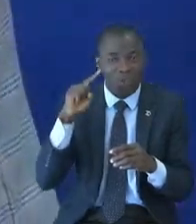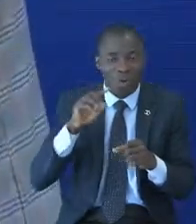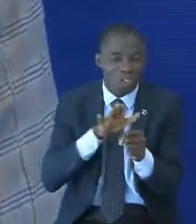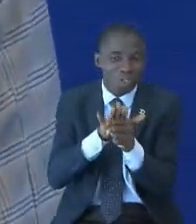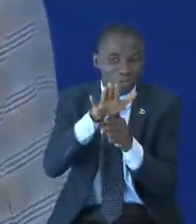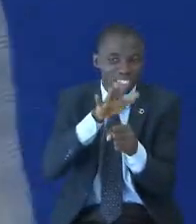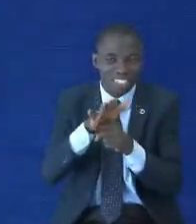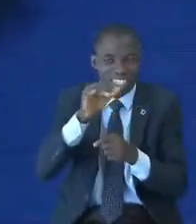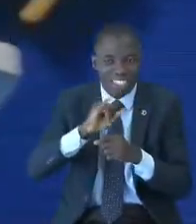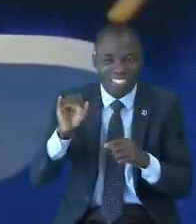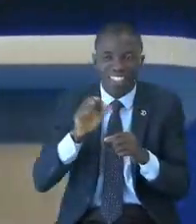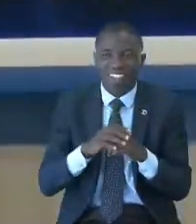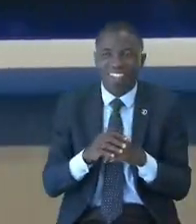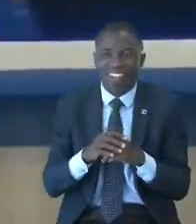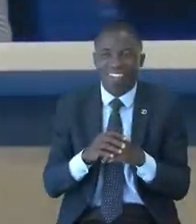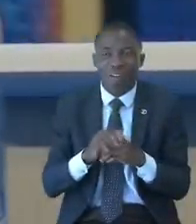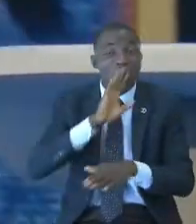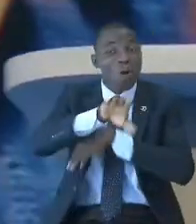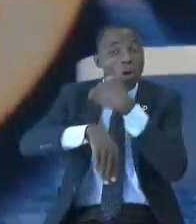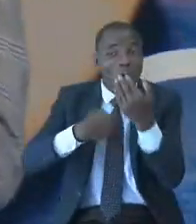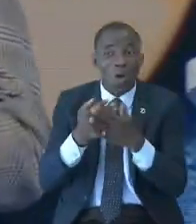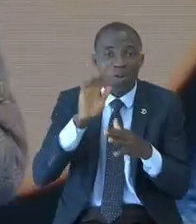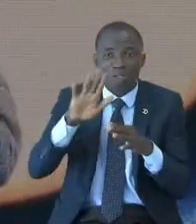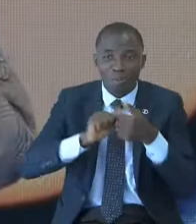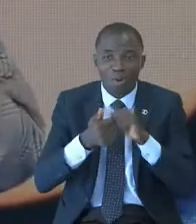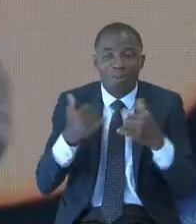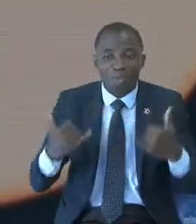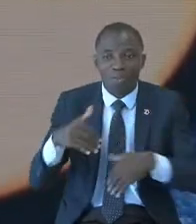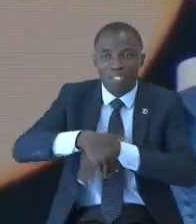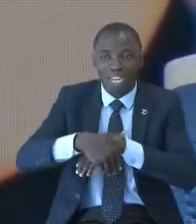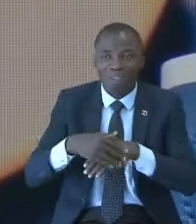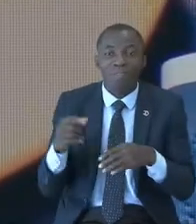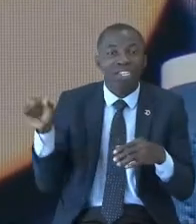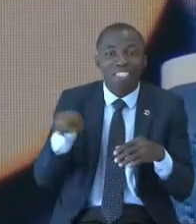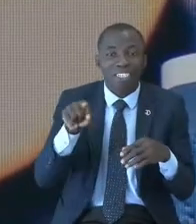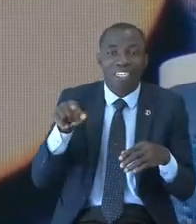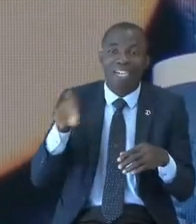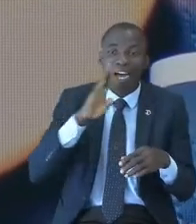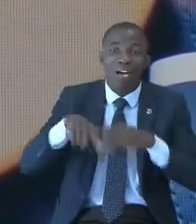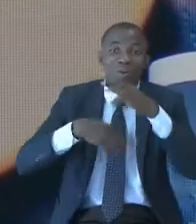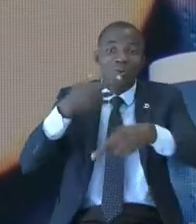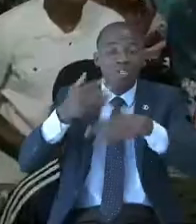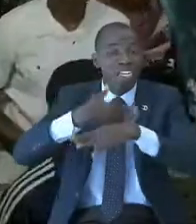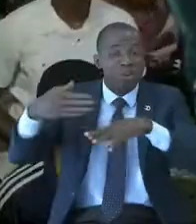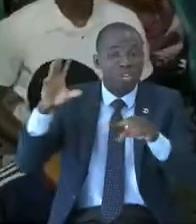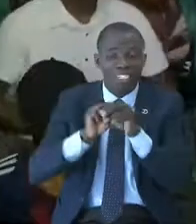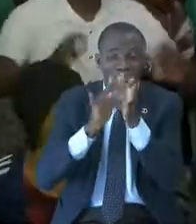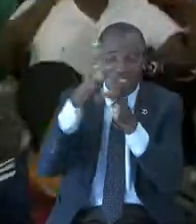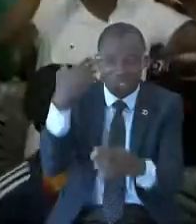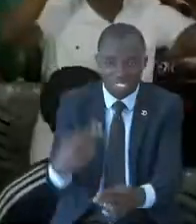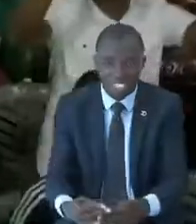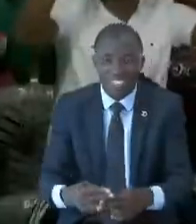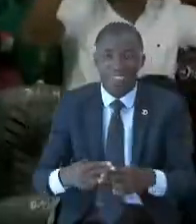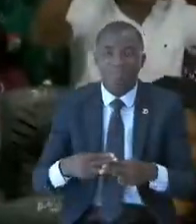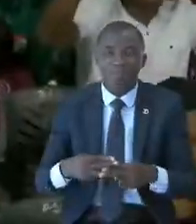sufficiency. All your problems tonight, they're rolled away in Jesus'